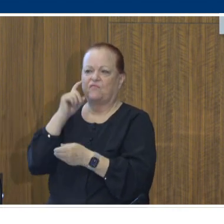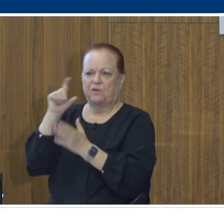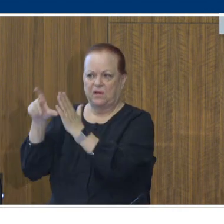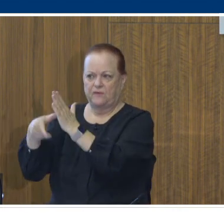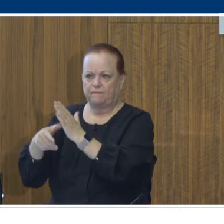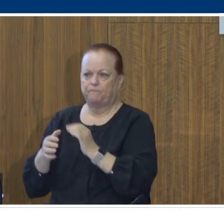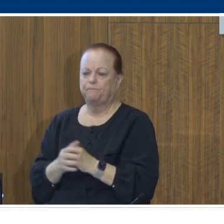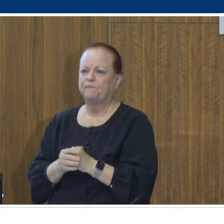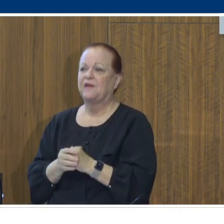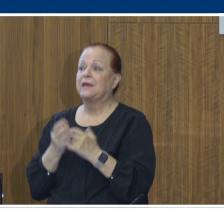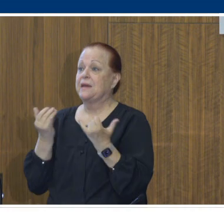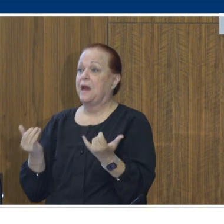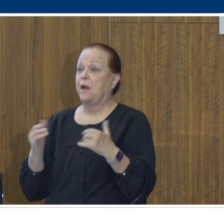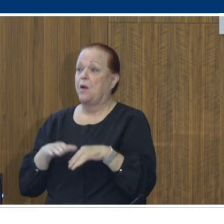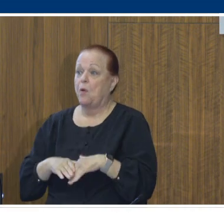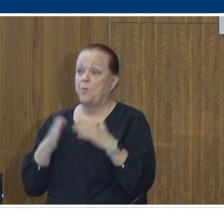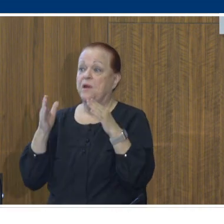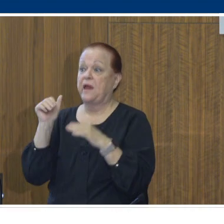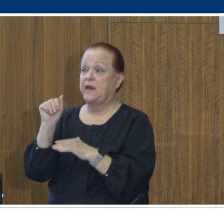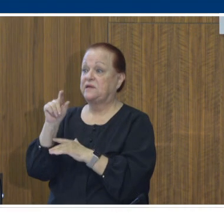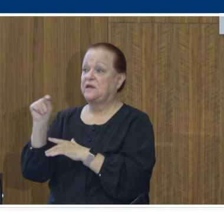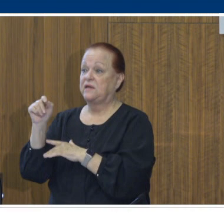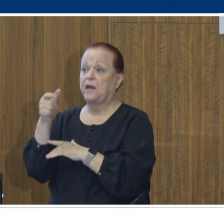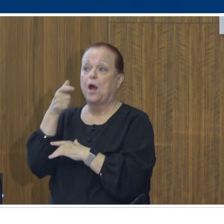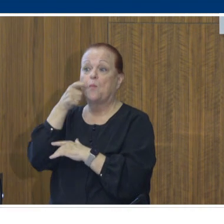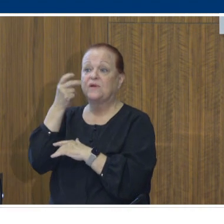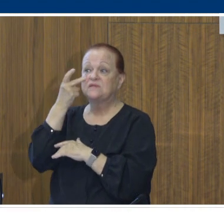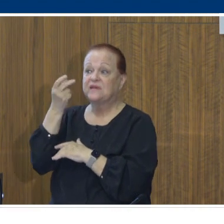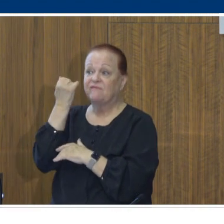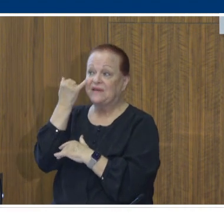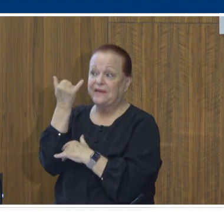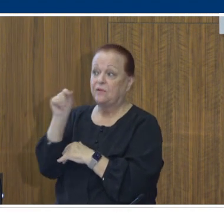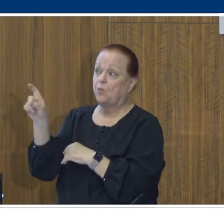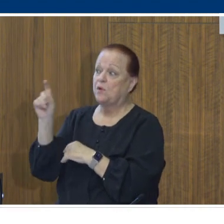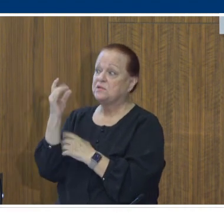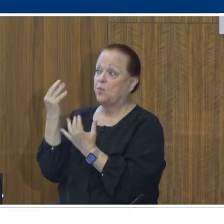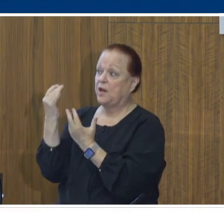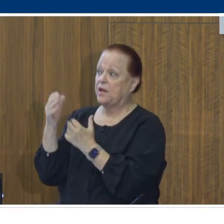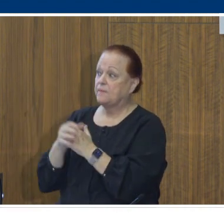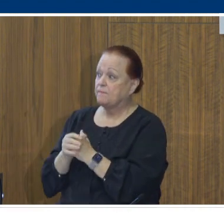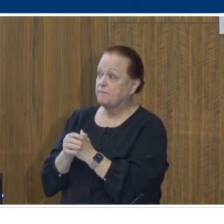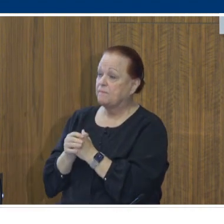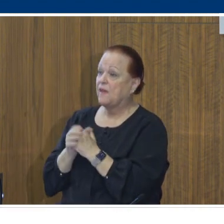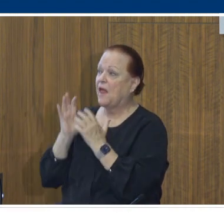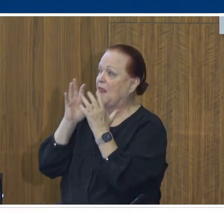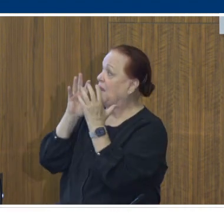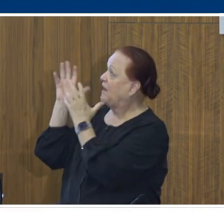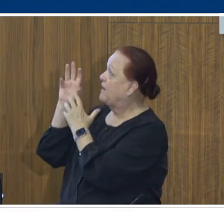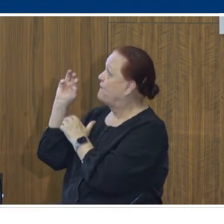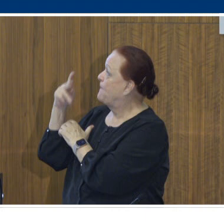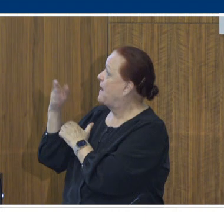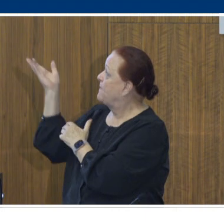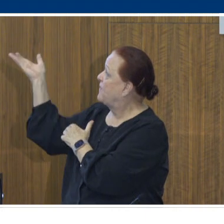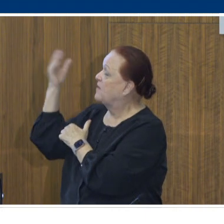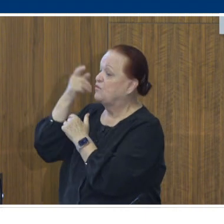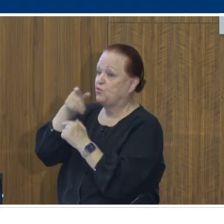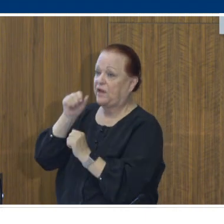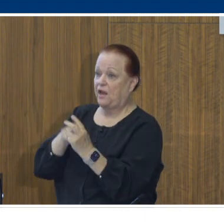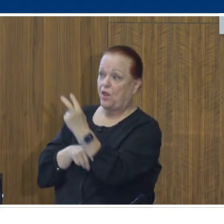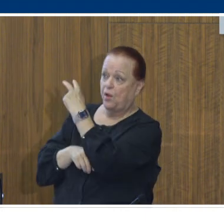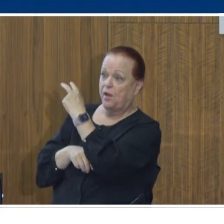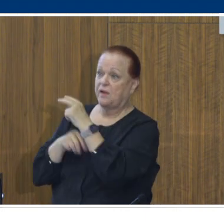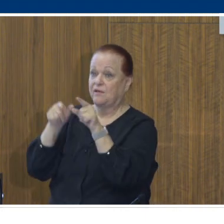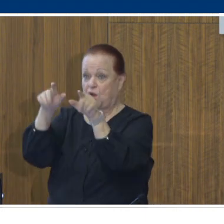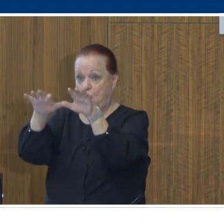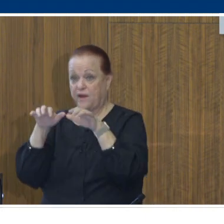that, I'd like to open it up to the AT&T operator to see if we have anybody on there. I'll leave the map up so you guys can take a look at that in the audience to maybe hopefully